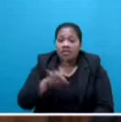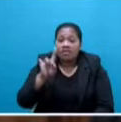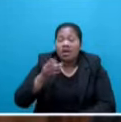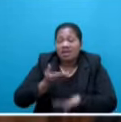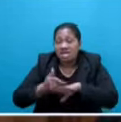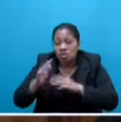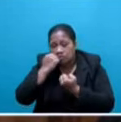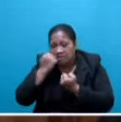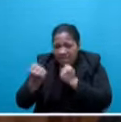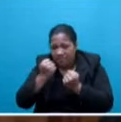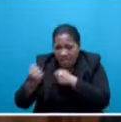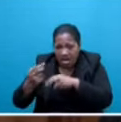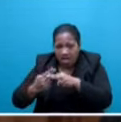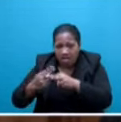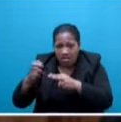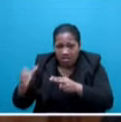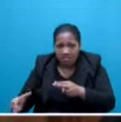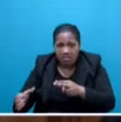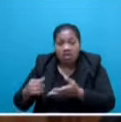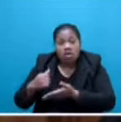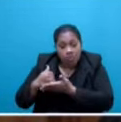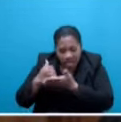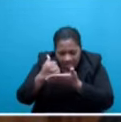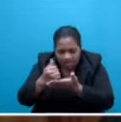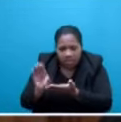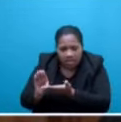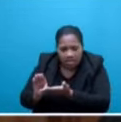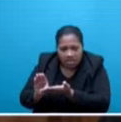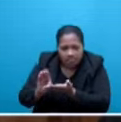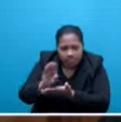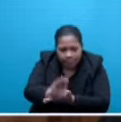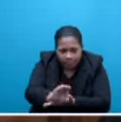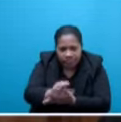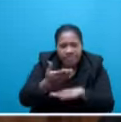farmers who will be assisted through new Farmers Assistance Grant.